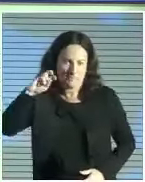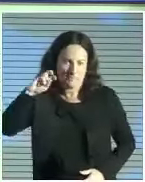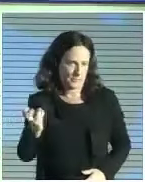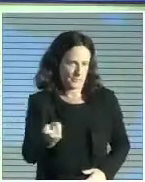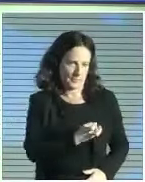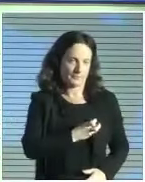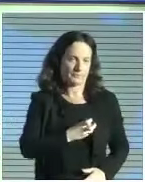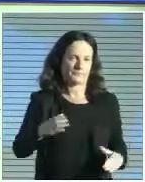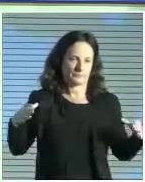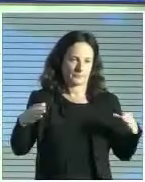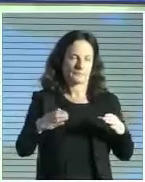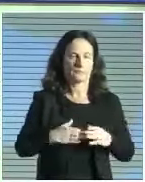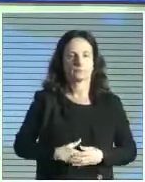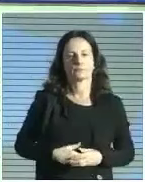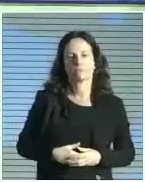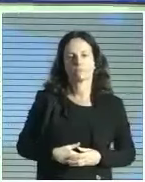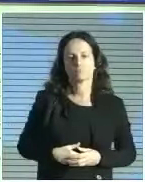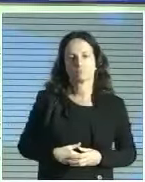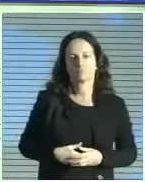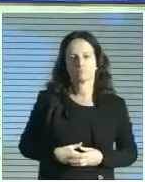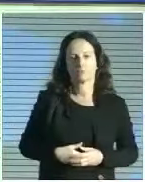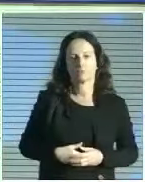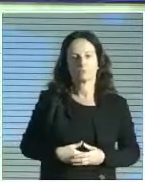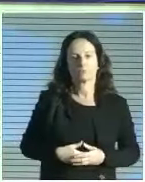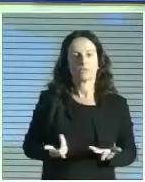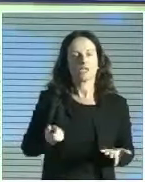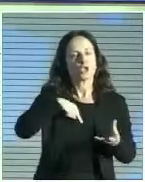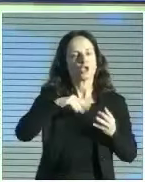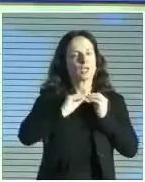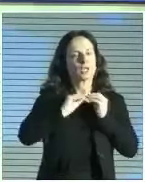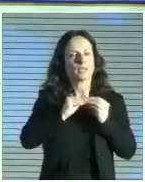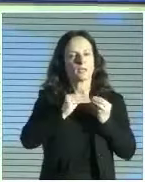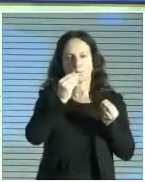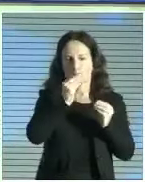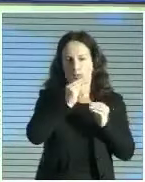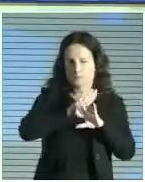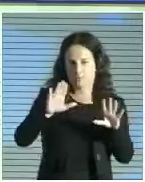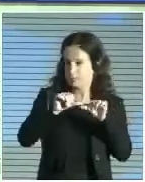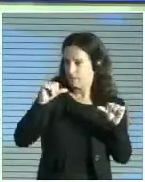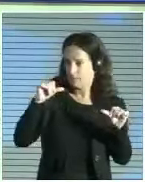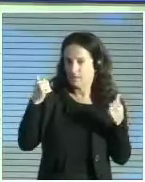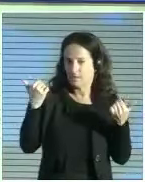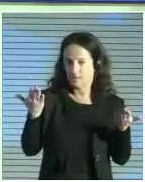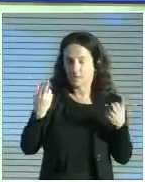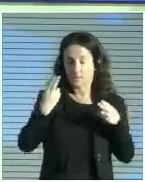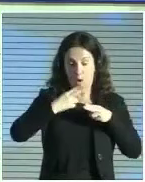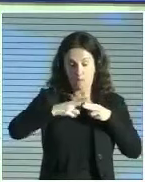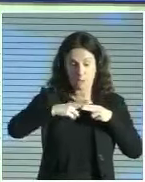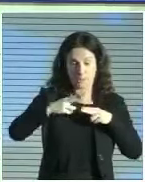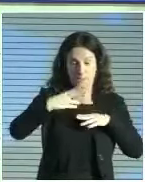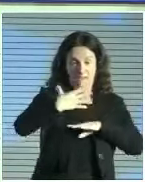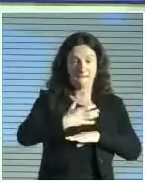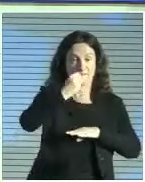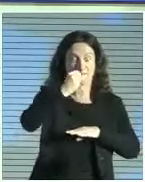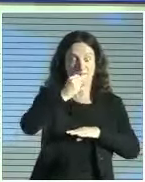have really excelled, there are things at a policy level at a federal government that the Climate Environment Canada does, and